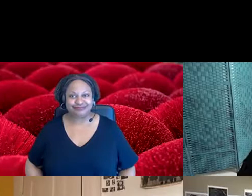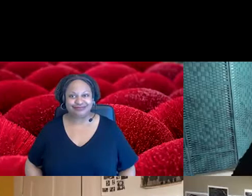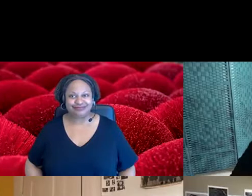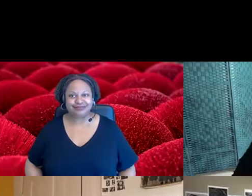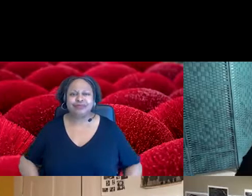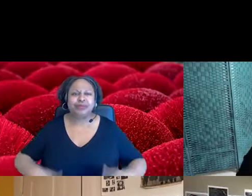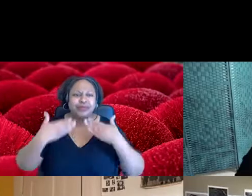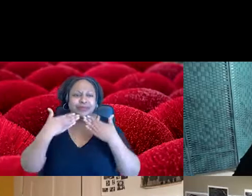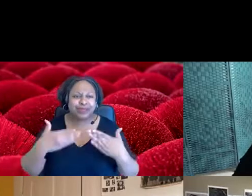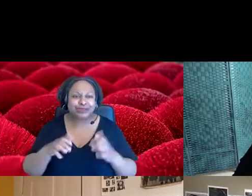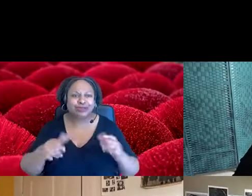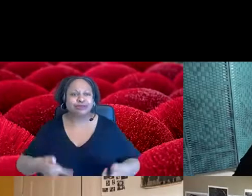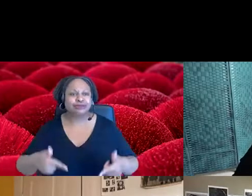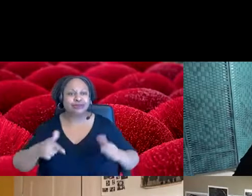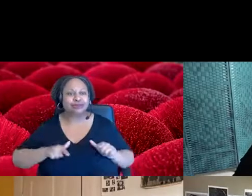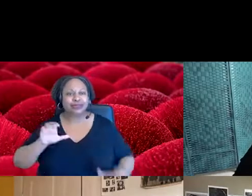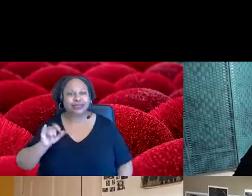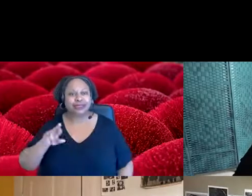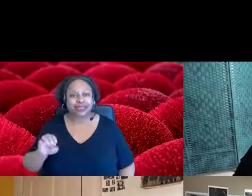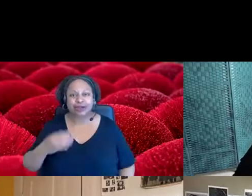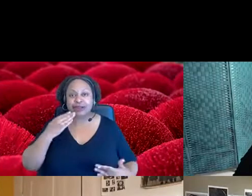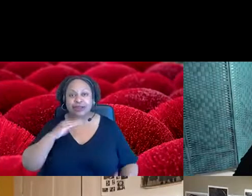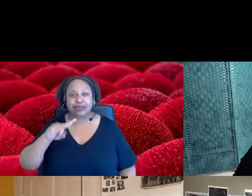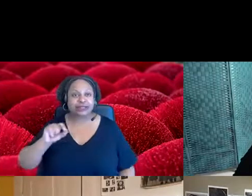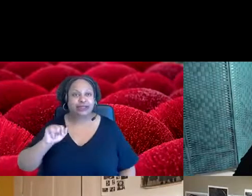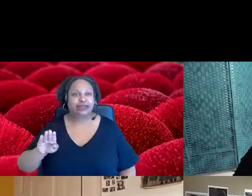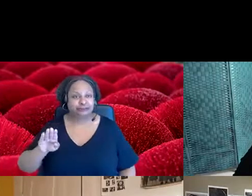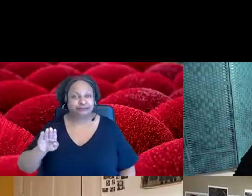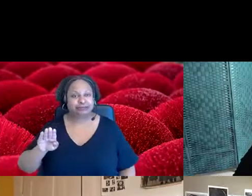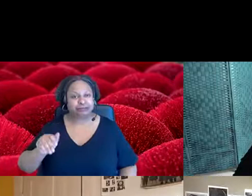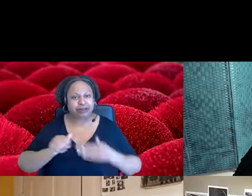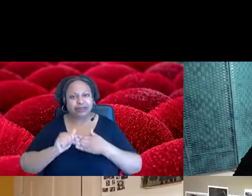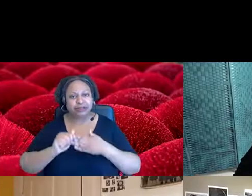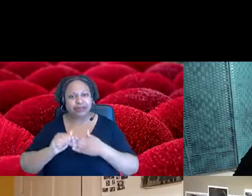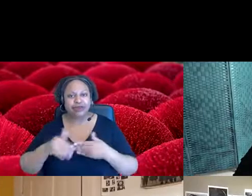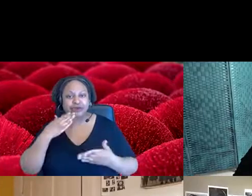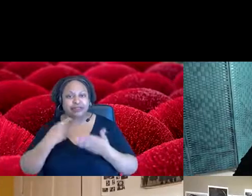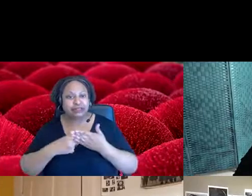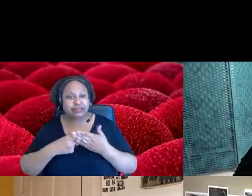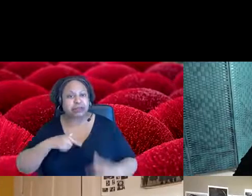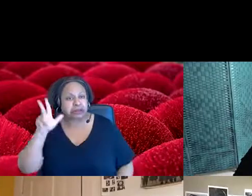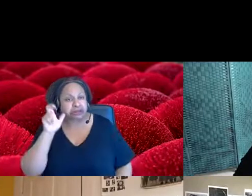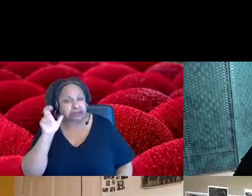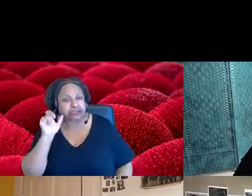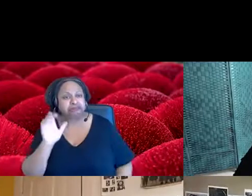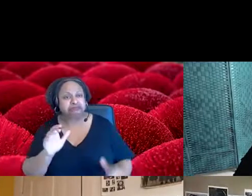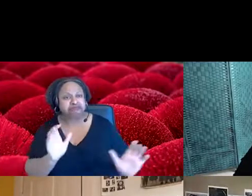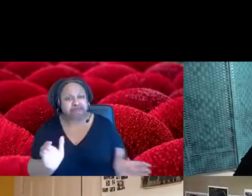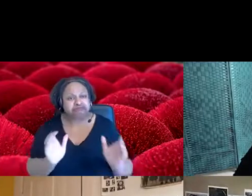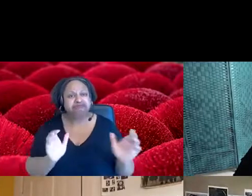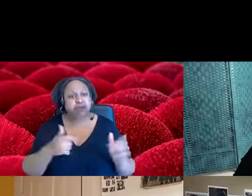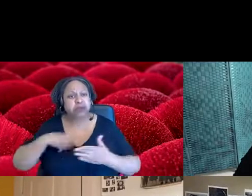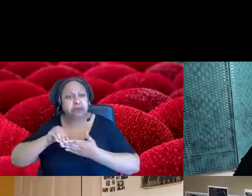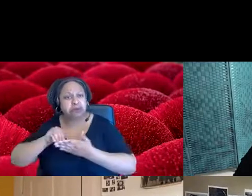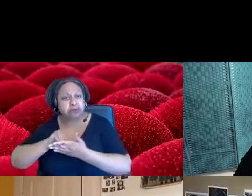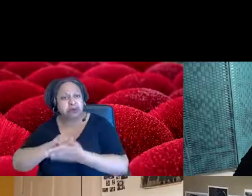Thank you so much, Zeynep, for leading this important discussion. I've been listening intently and jotting down